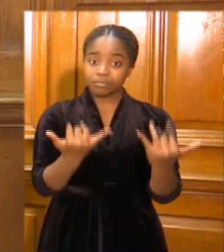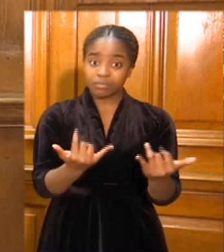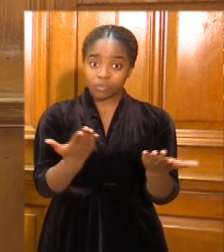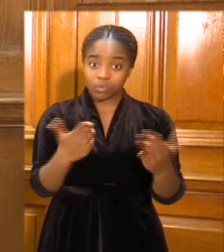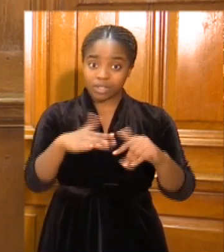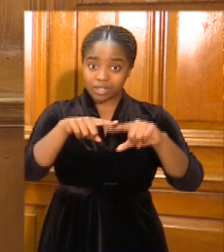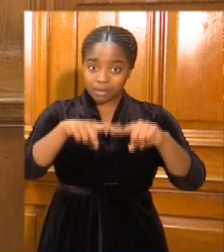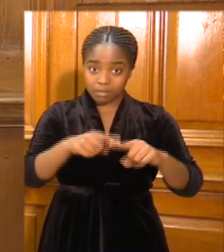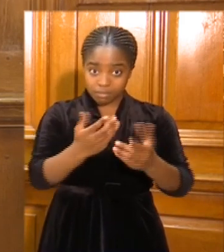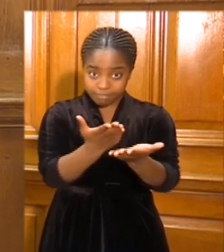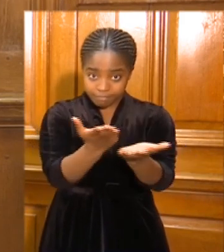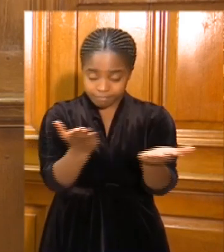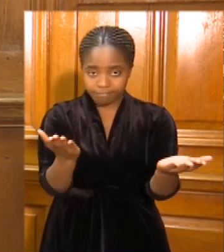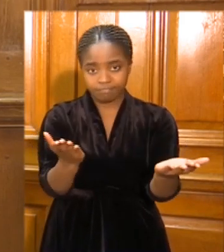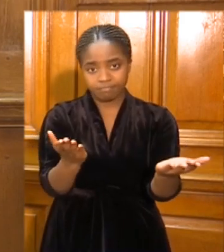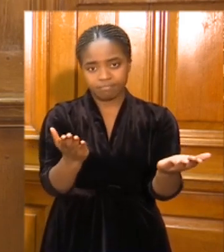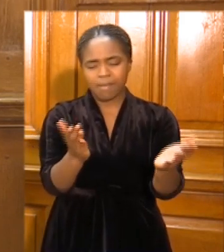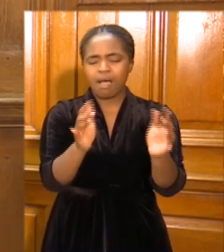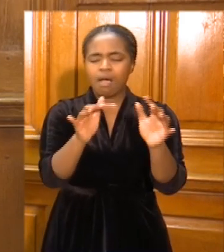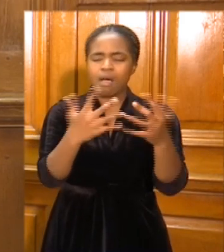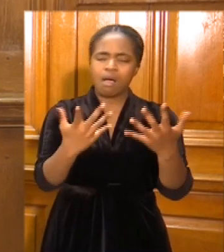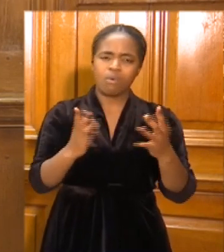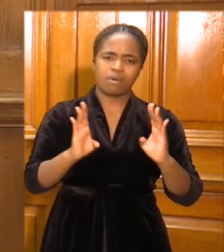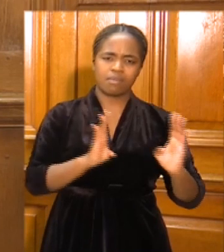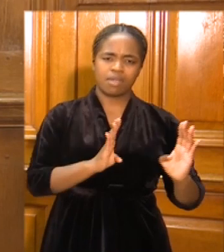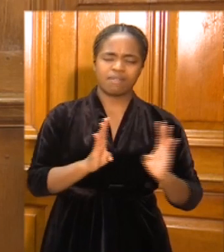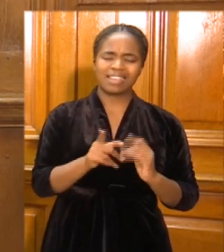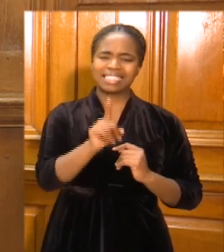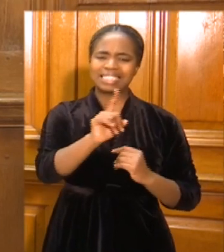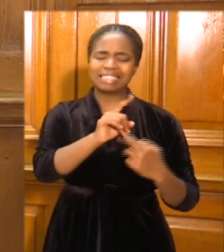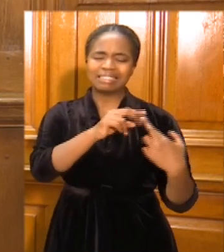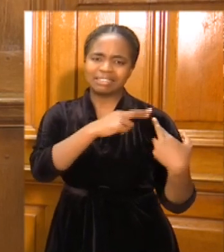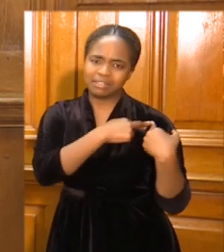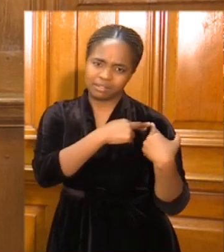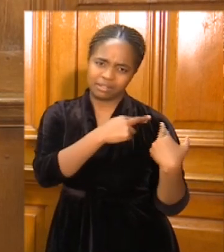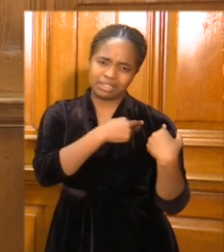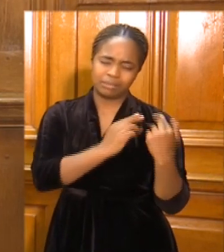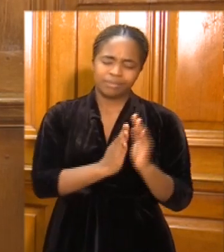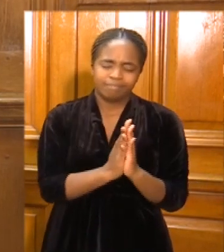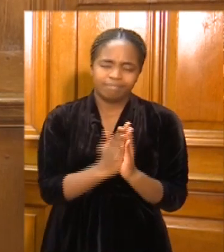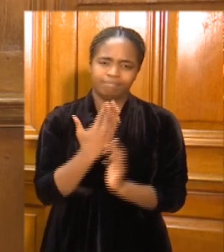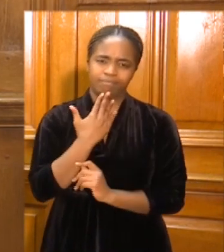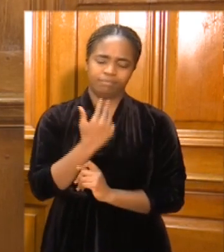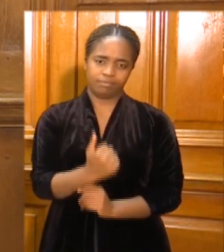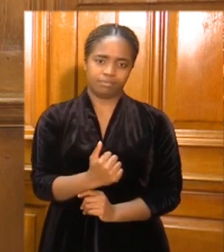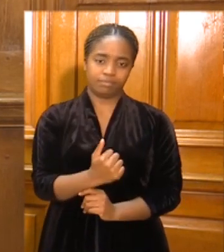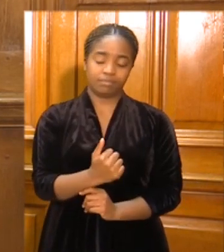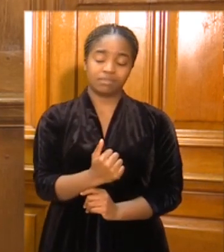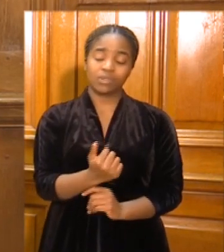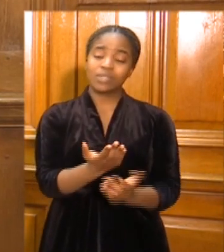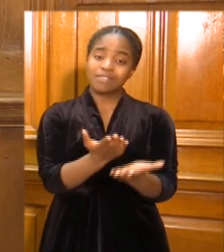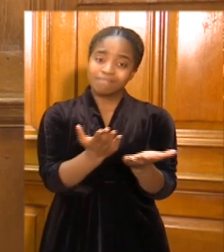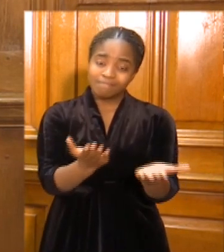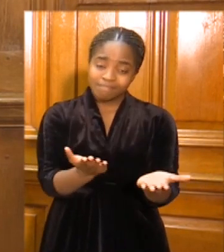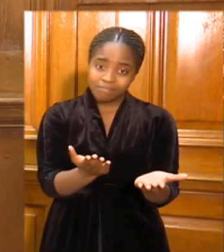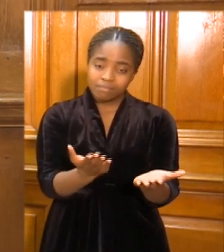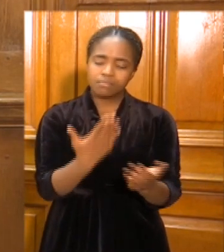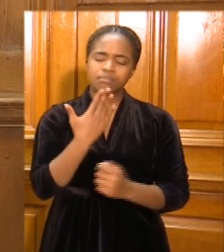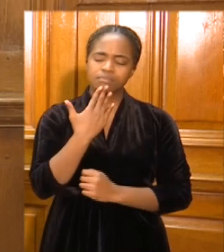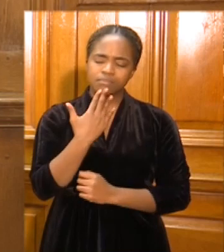you, to your actions and to your sense of responsibility. We look to you to uphold